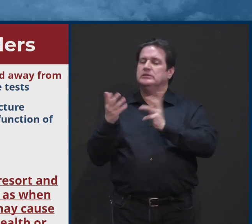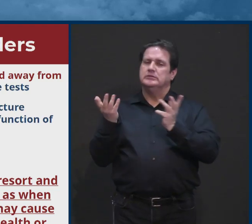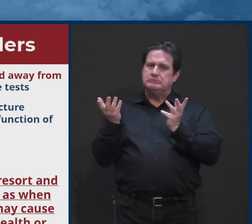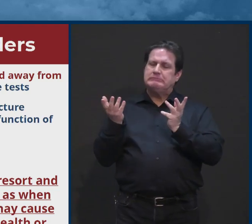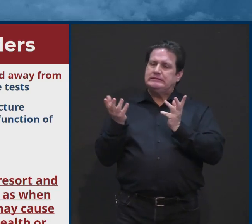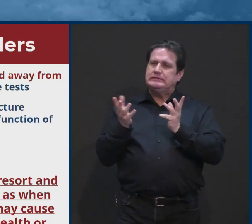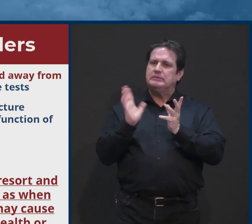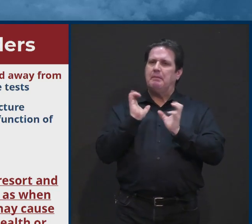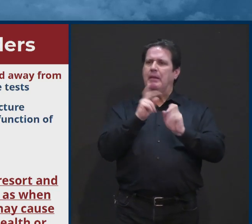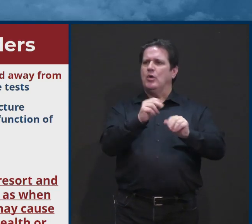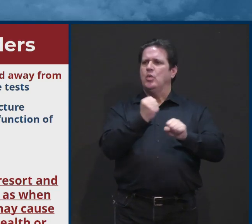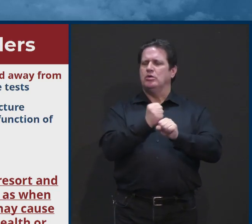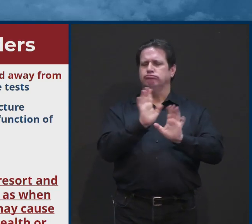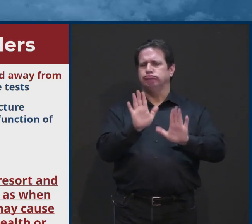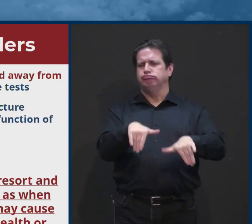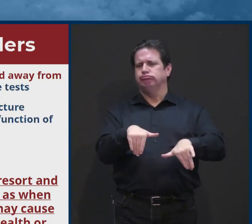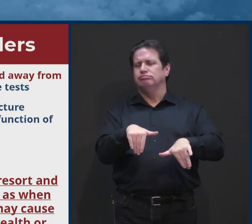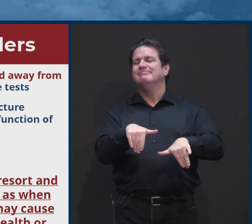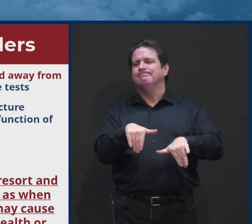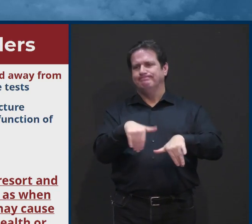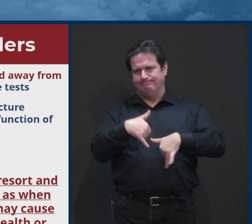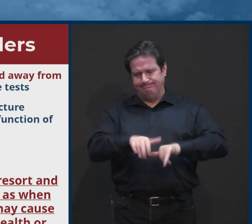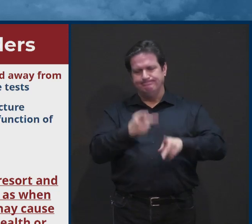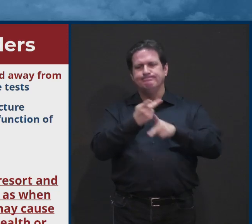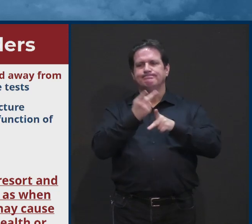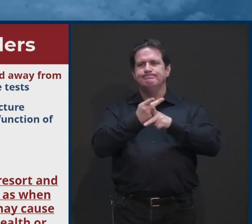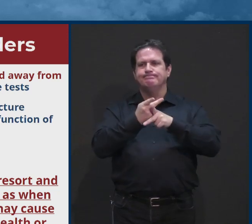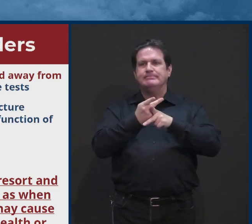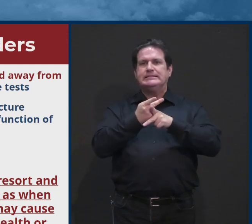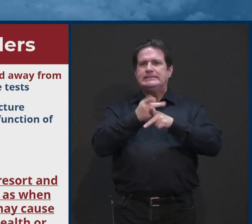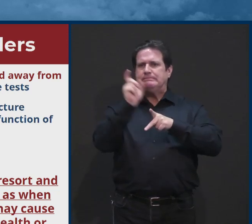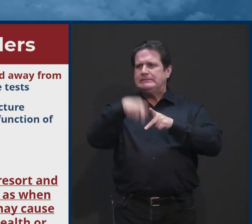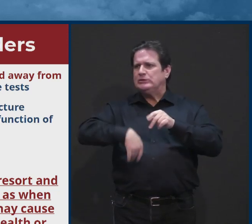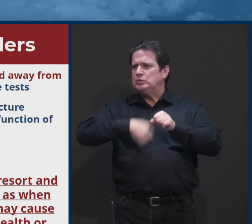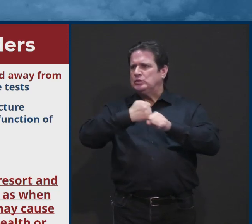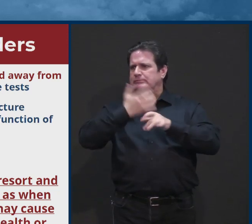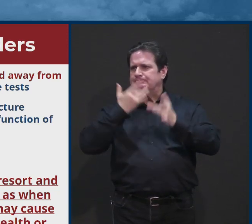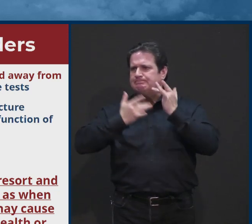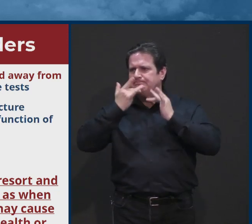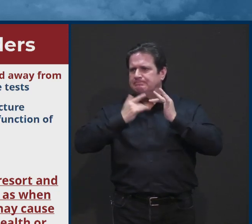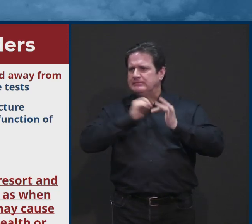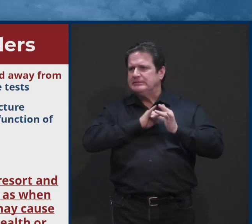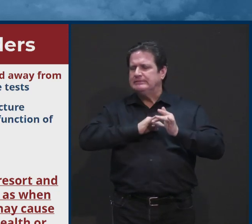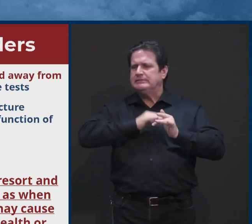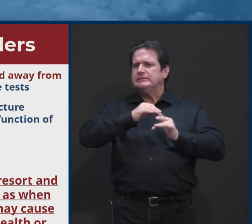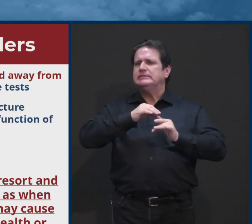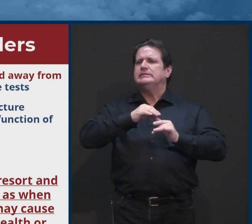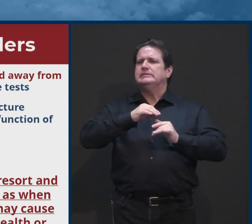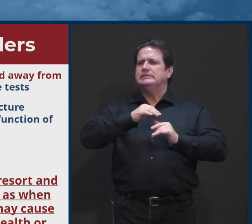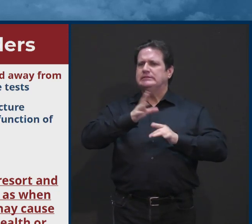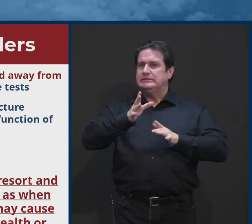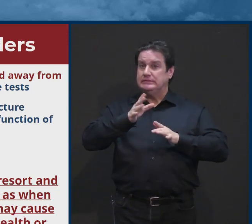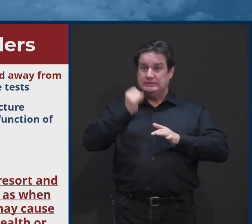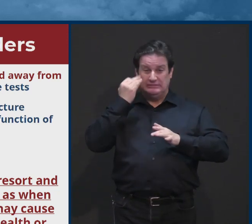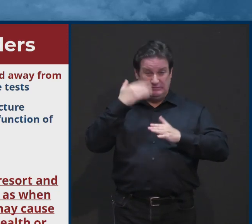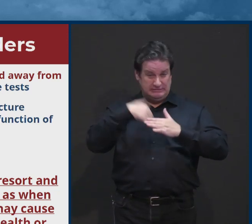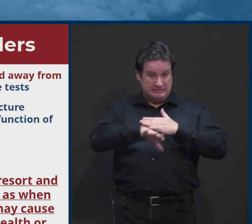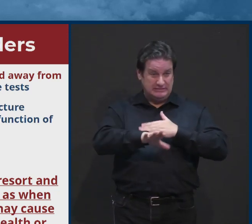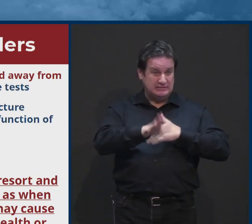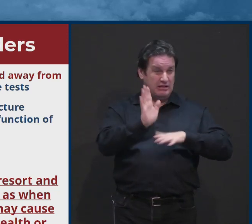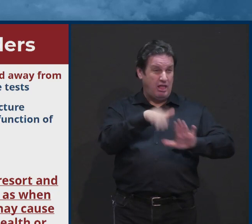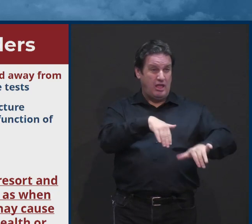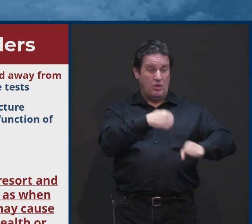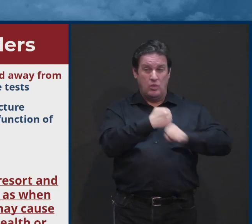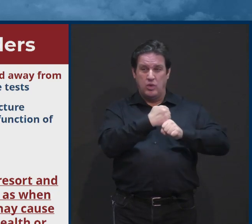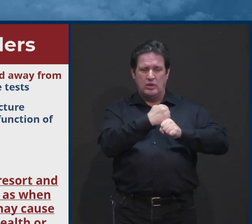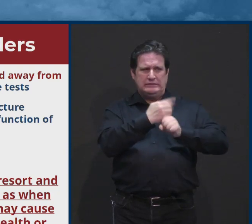the operations of a facility or inability to operate a facility could cause serious harm or danger to public